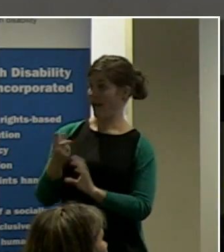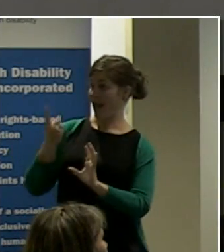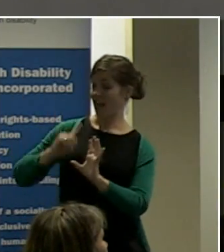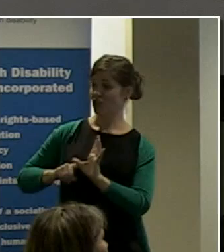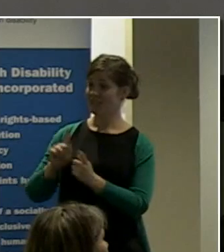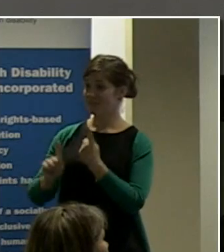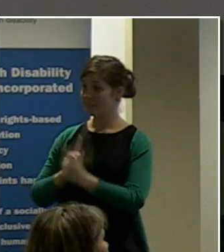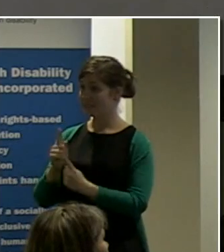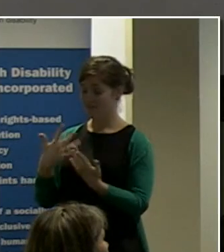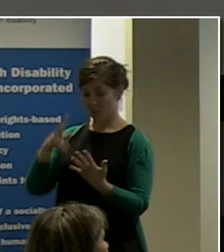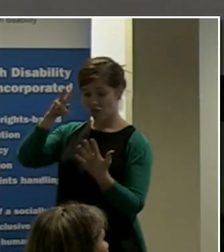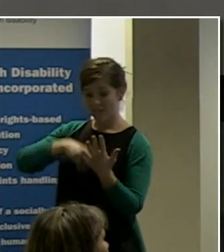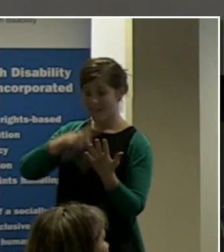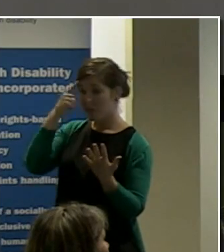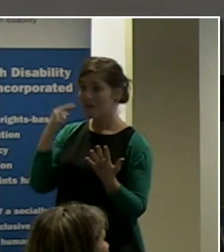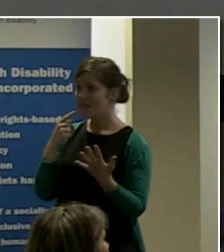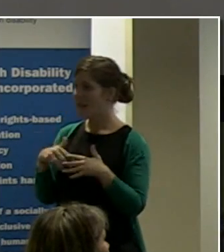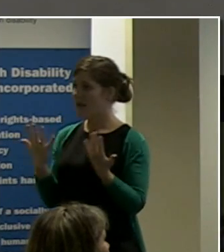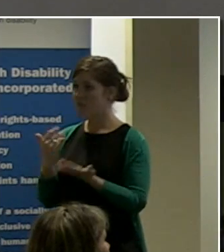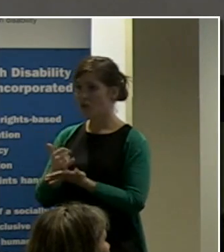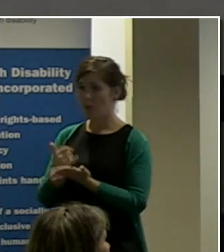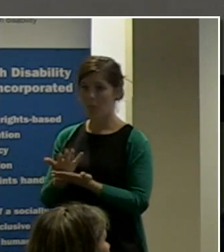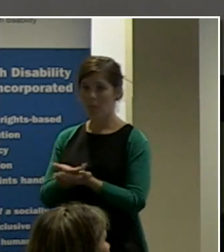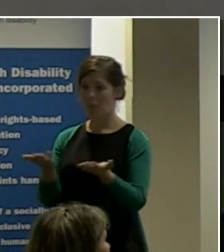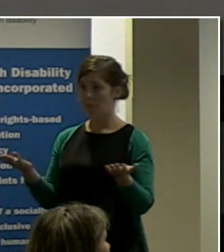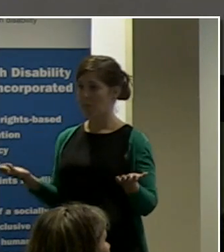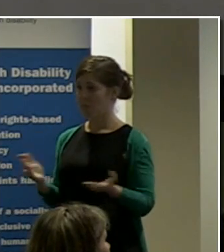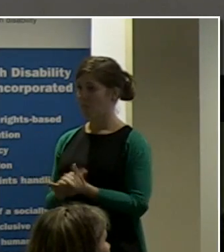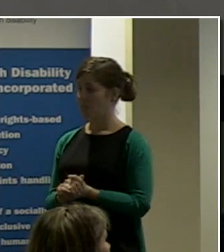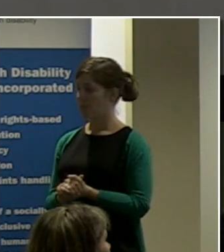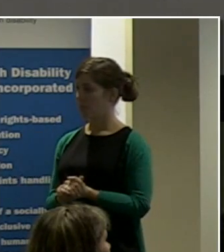meetings have any corrections to those minutes?